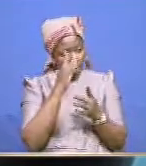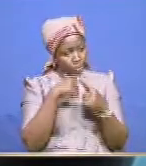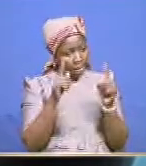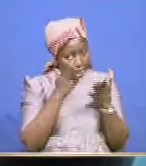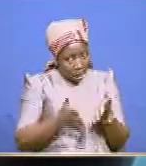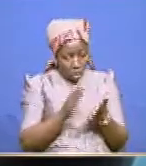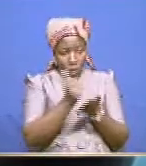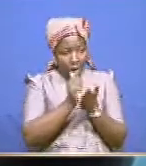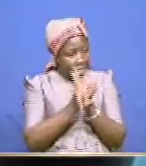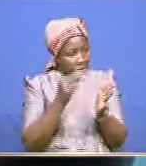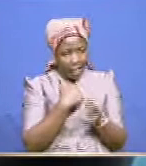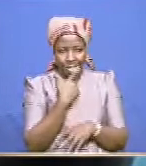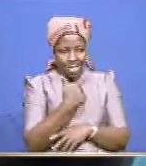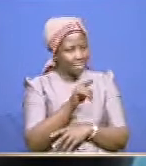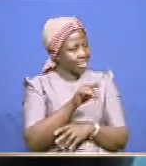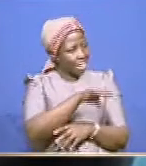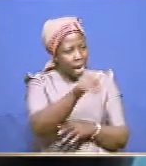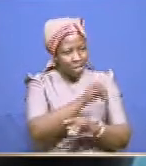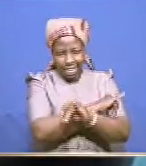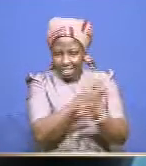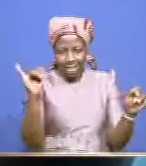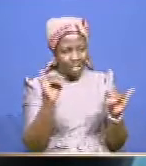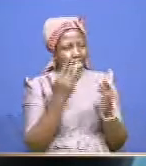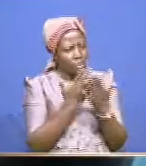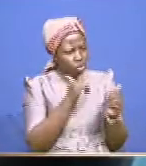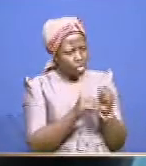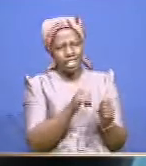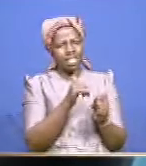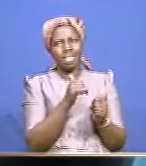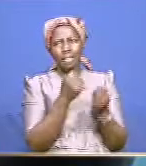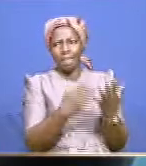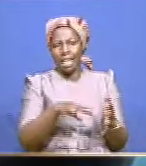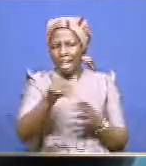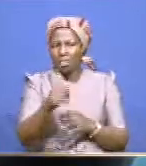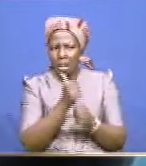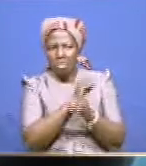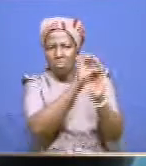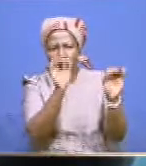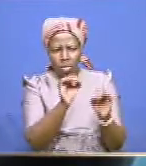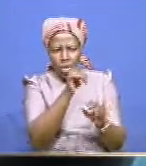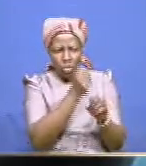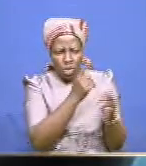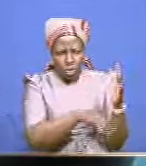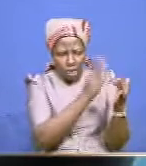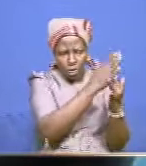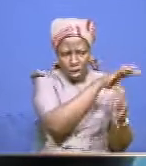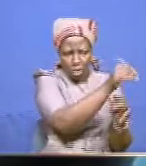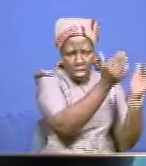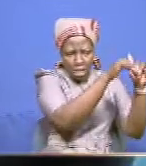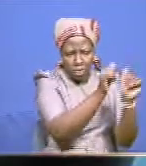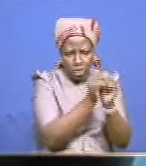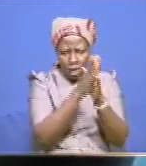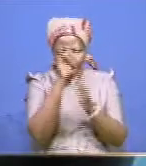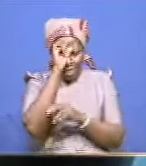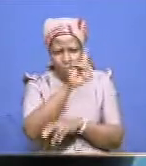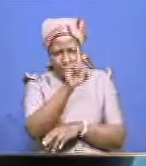clean bill of health, something that many counties have not been able to do. What exactly are you doing between the county assembly and the executive? Fortunately or